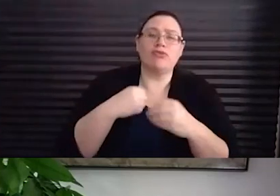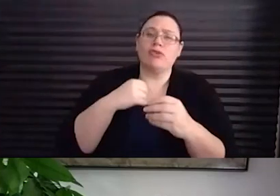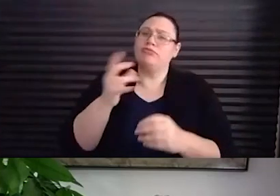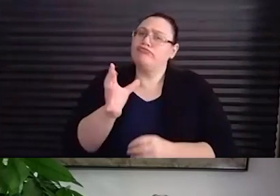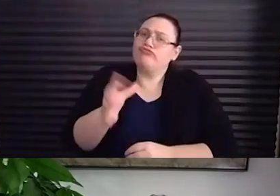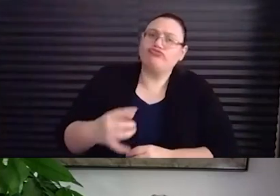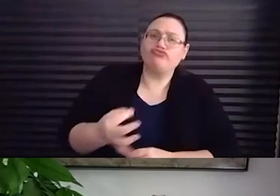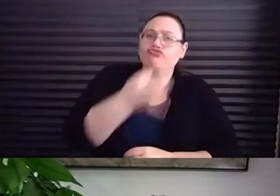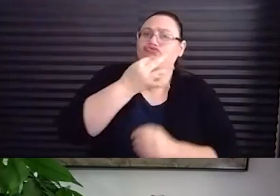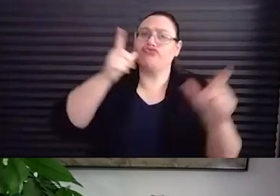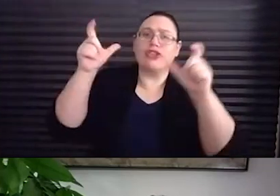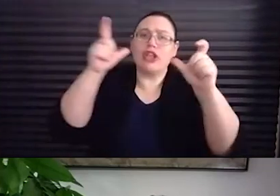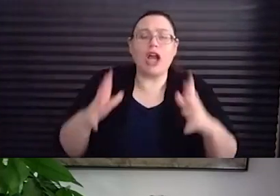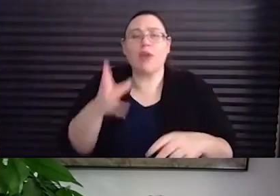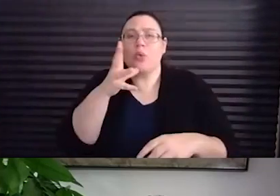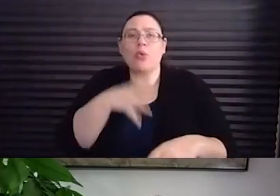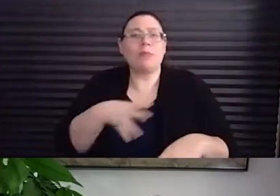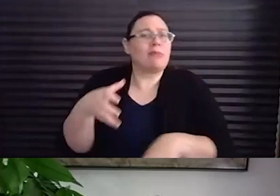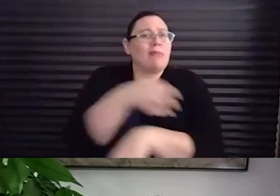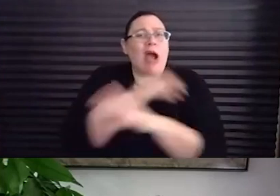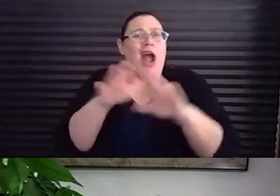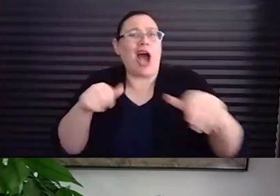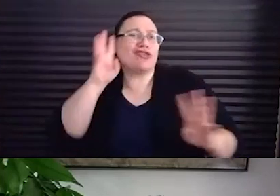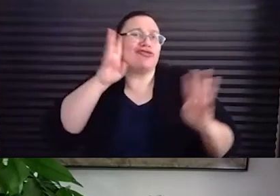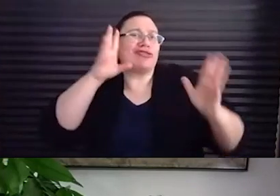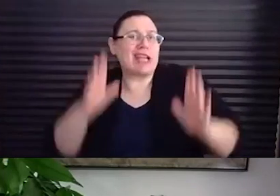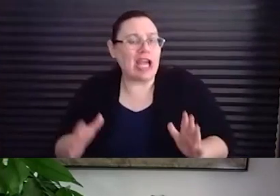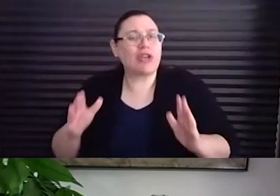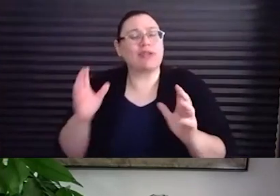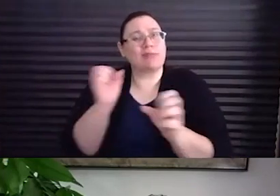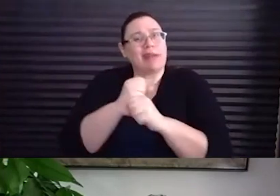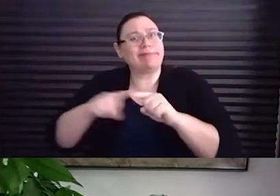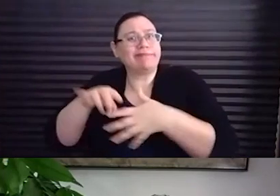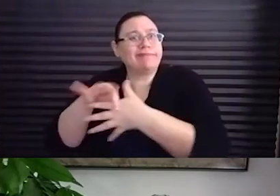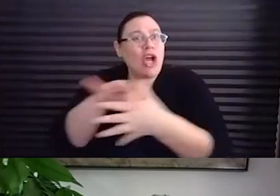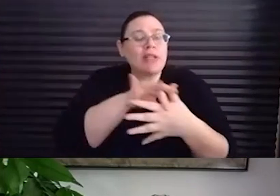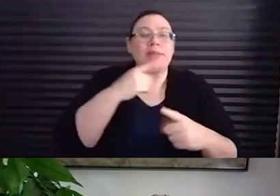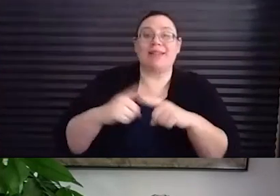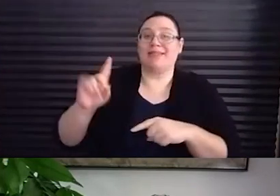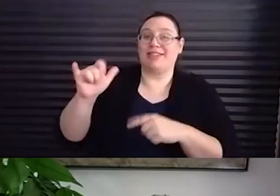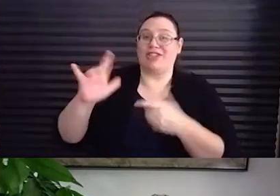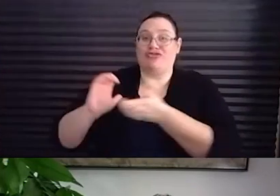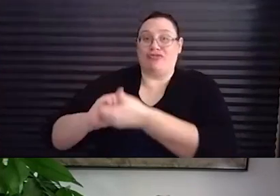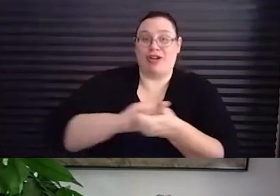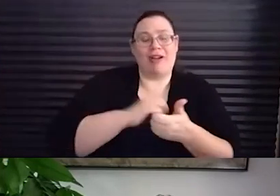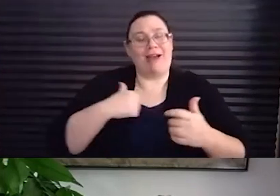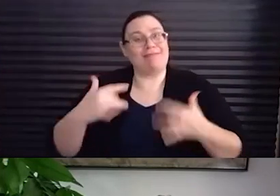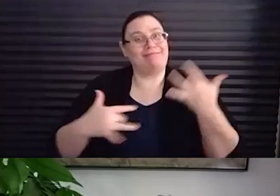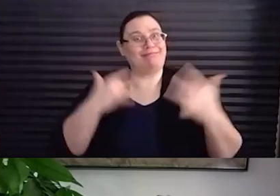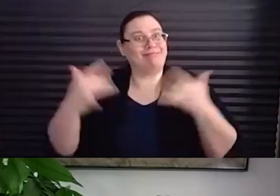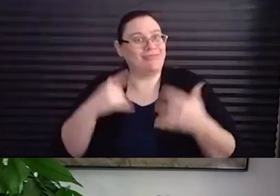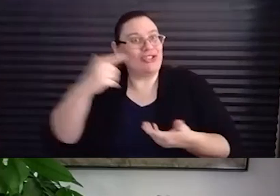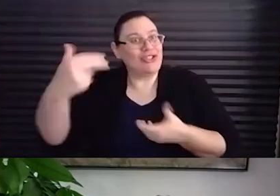one-woman powerhouse and creator who is not only a master of content creation, but also of digital partnerships. And I am so excited to have